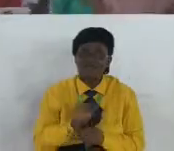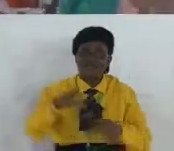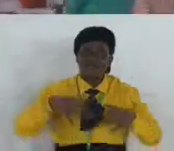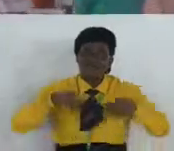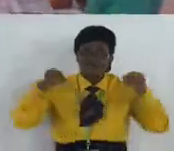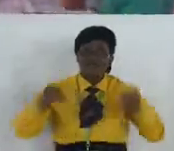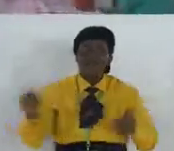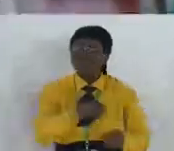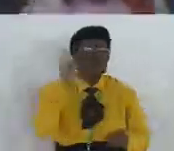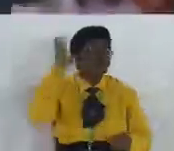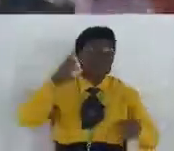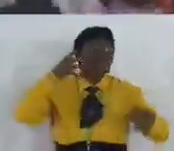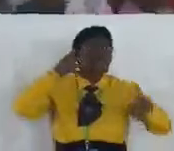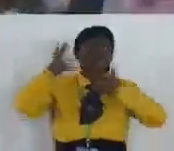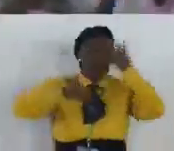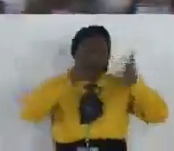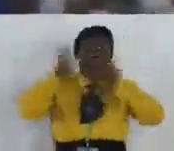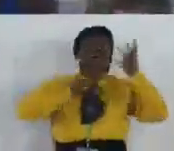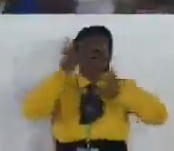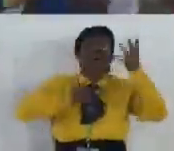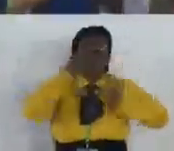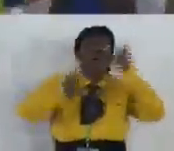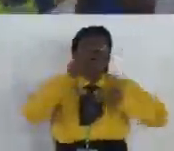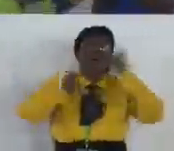Shout hallelujah, somebody.